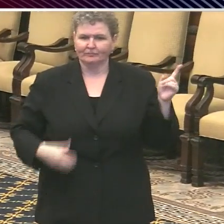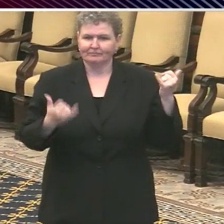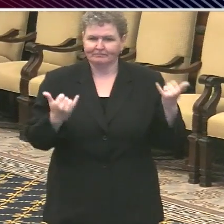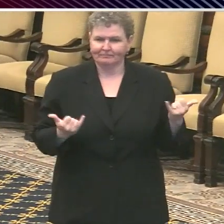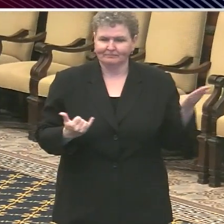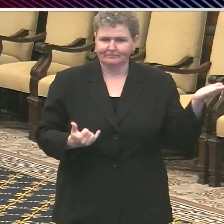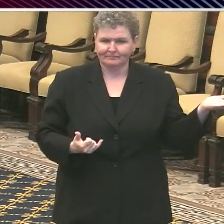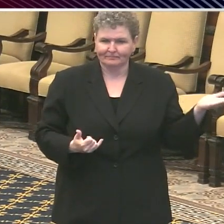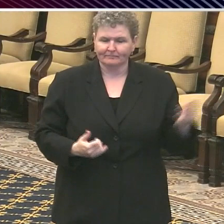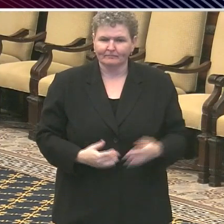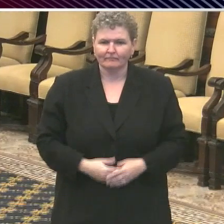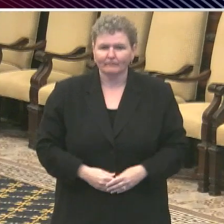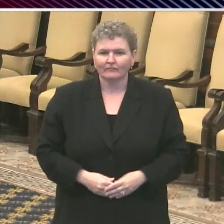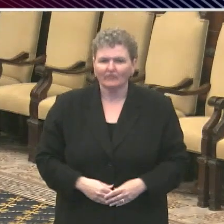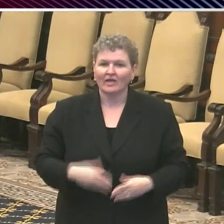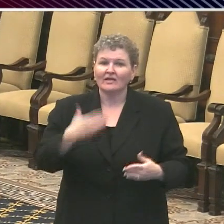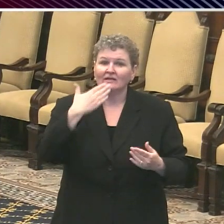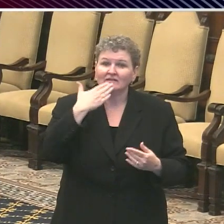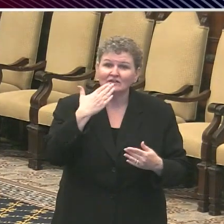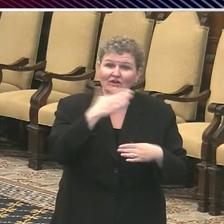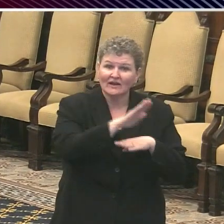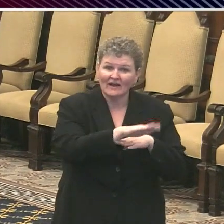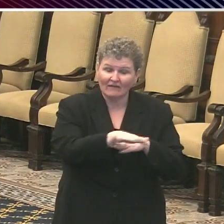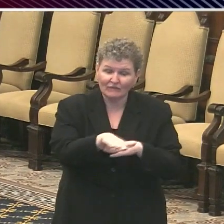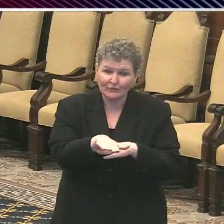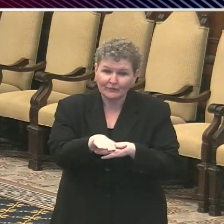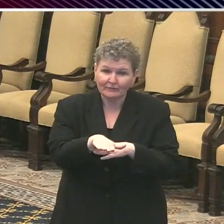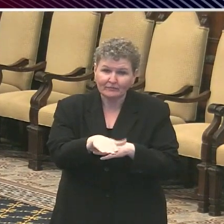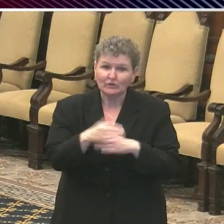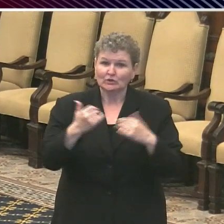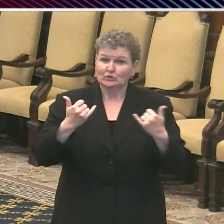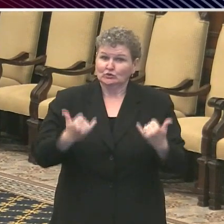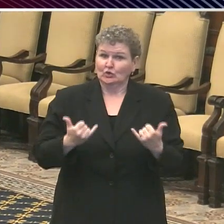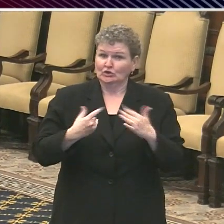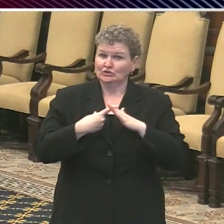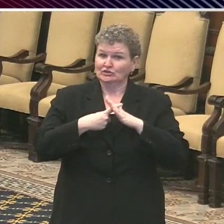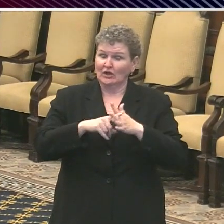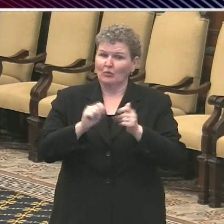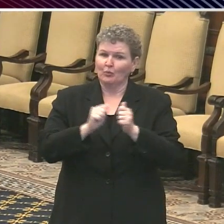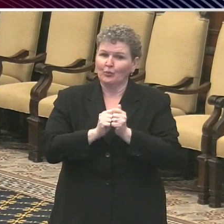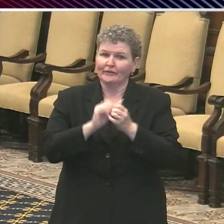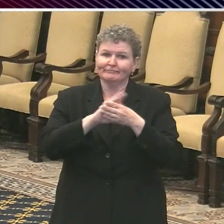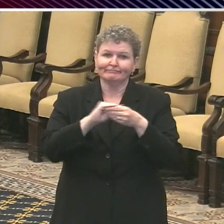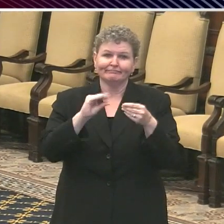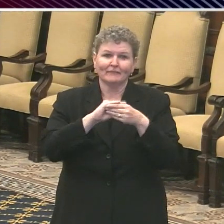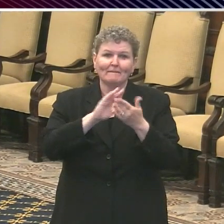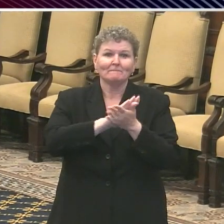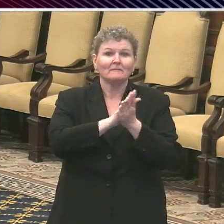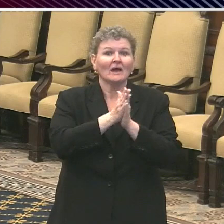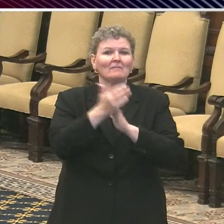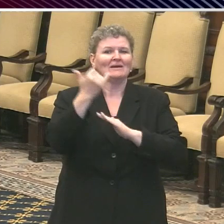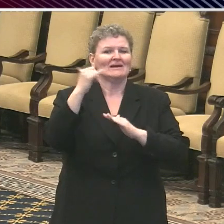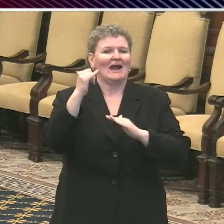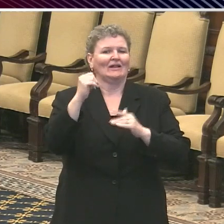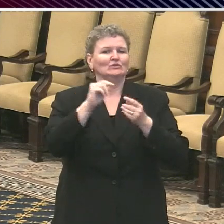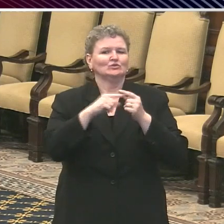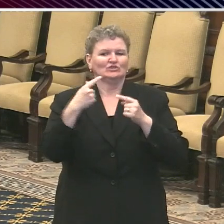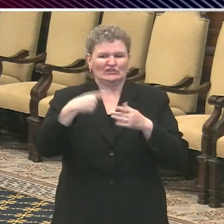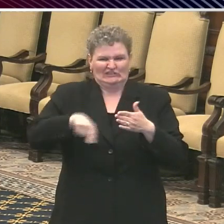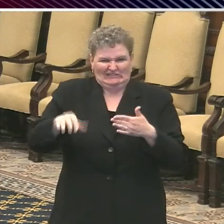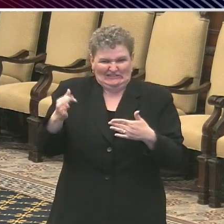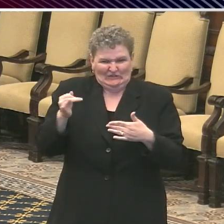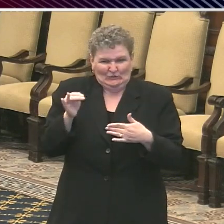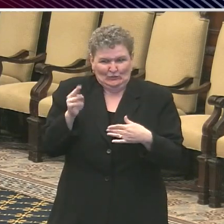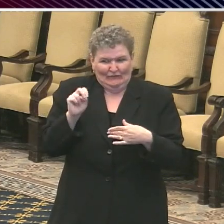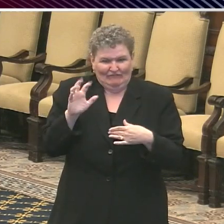floor. Thank you very much. Good afternoon, everyone. Today, I want to start out with a few words about moving to the yellow phase on Friday, June 5th. Tomorrow